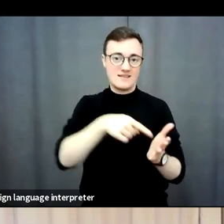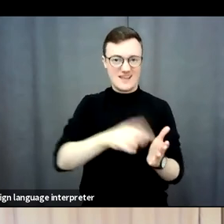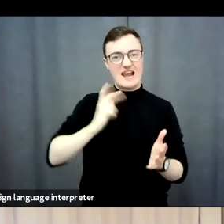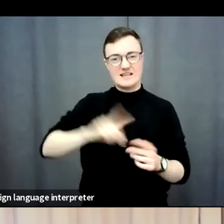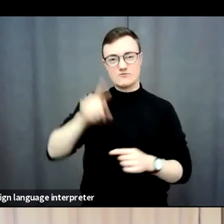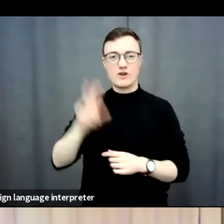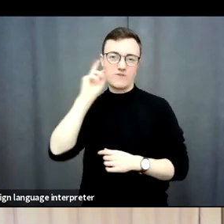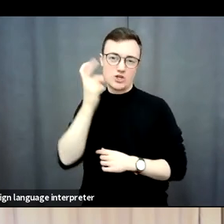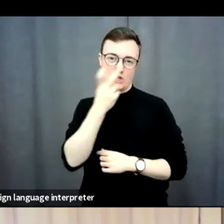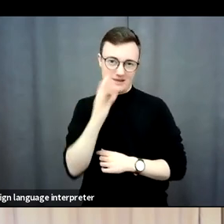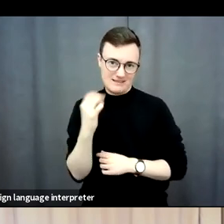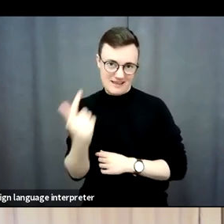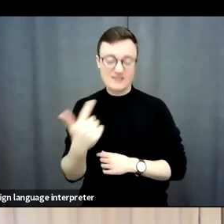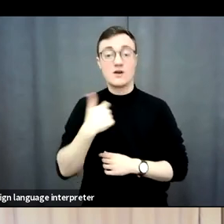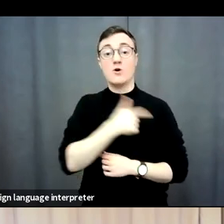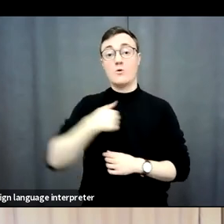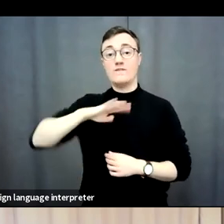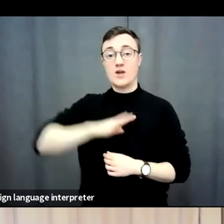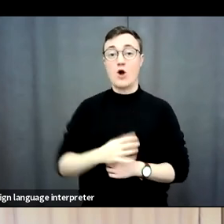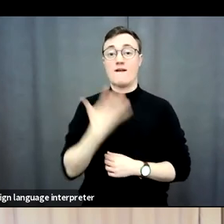coordinate 5 different networks